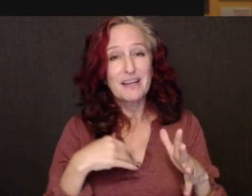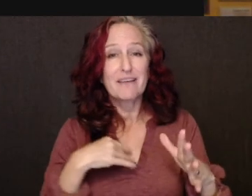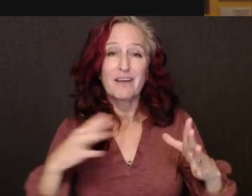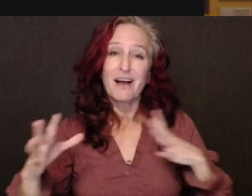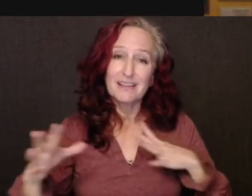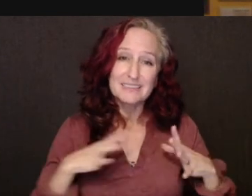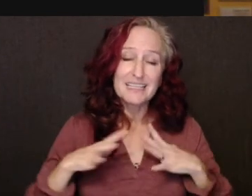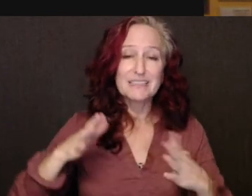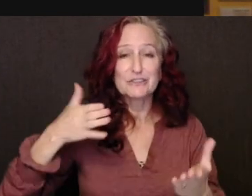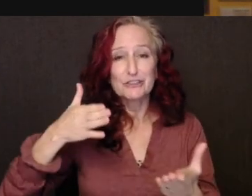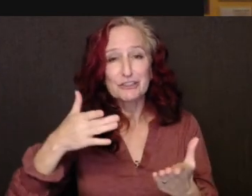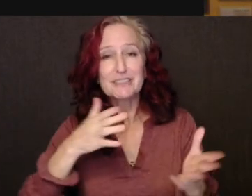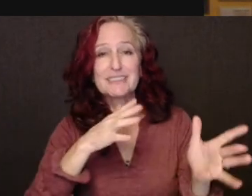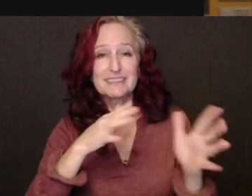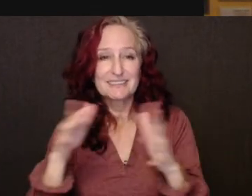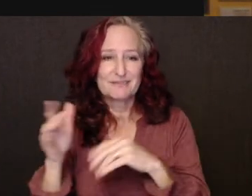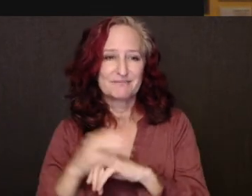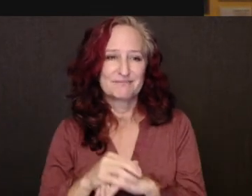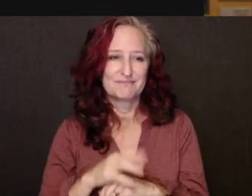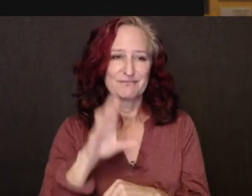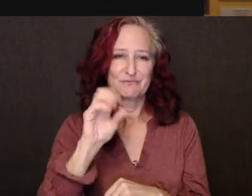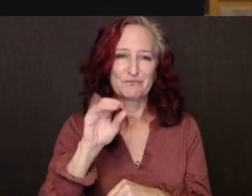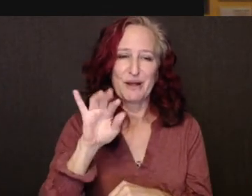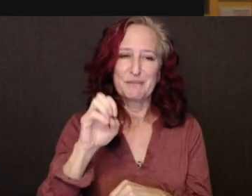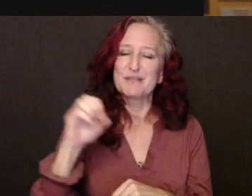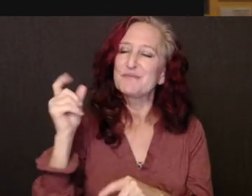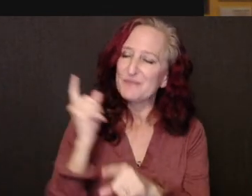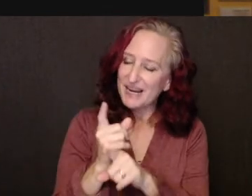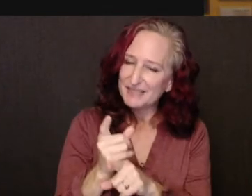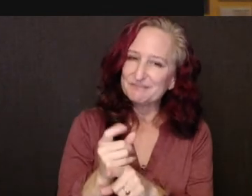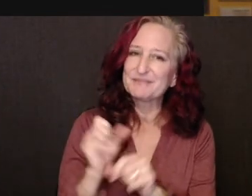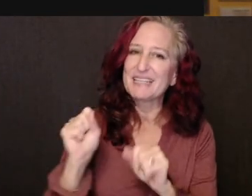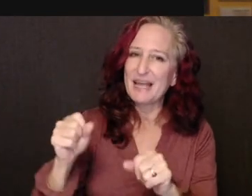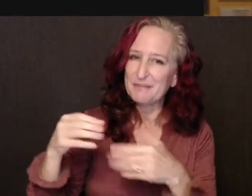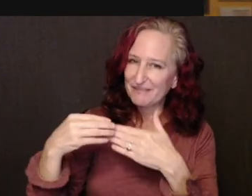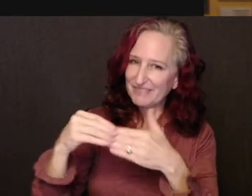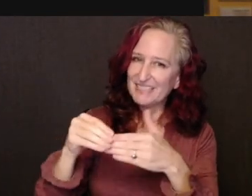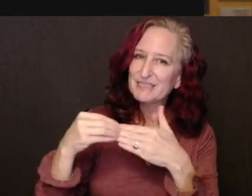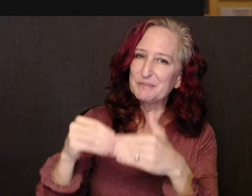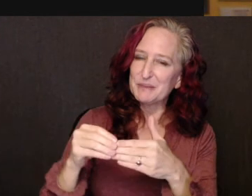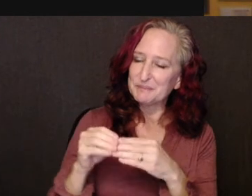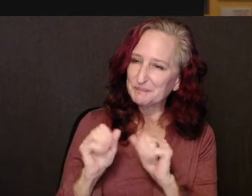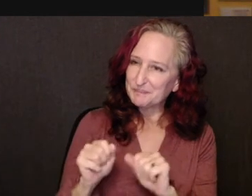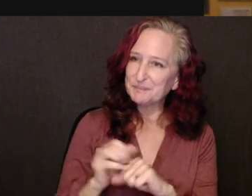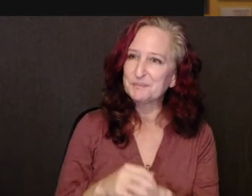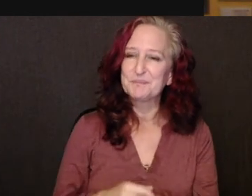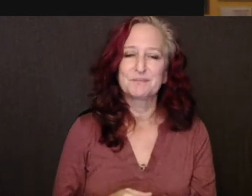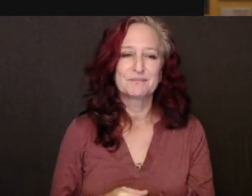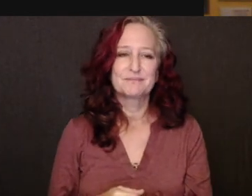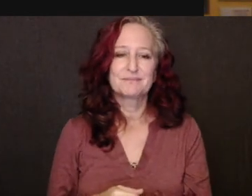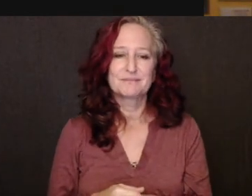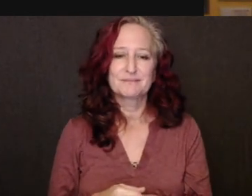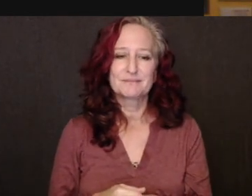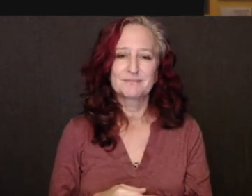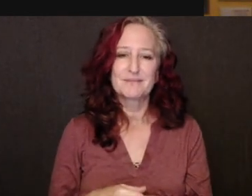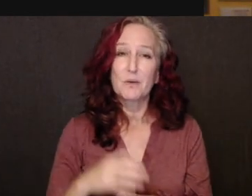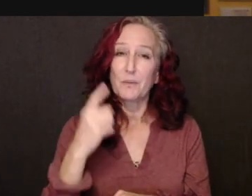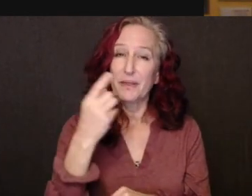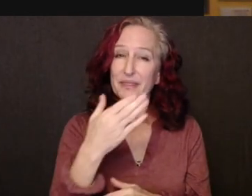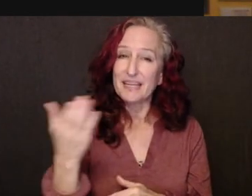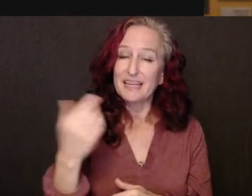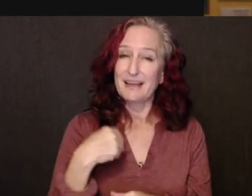that both of those give you options in case you're feeling overwhelmed by the holidays